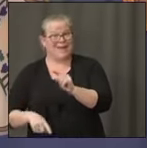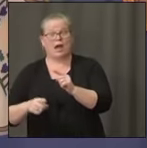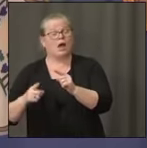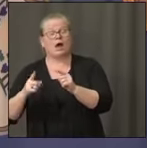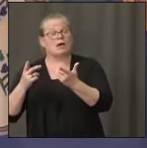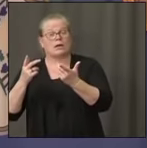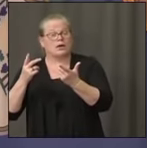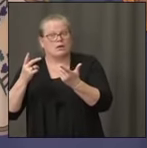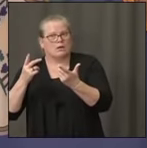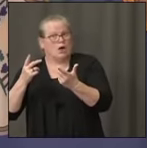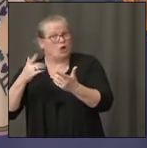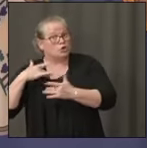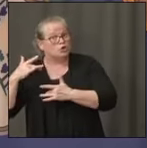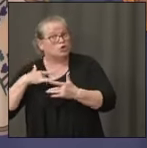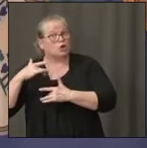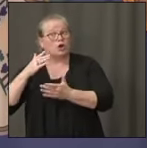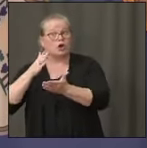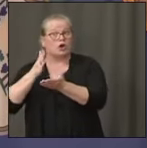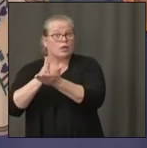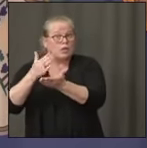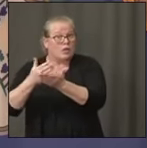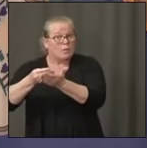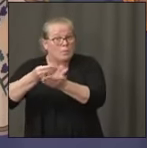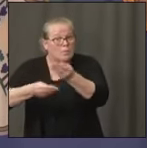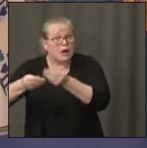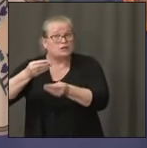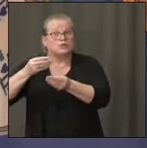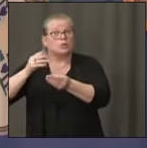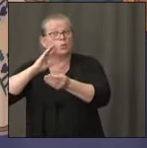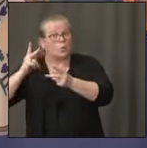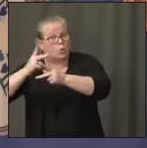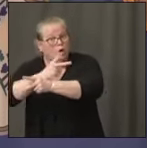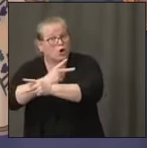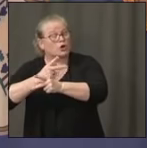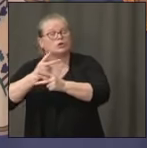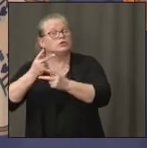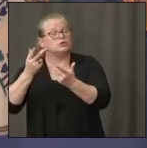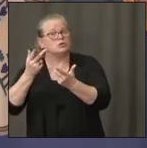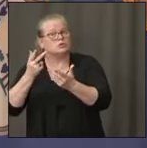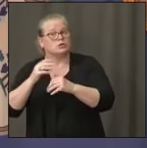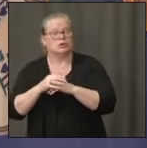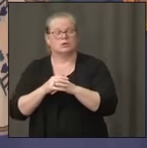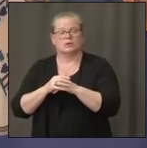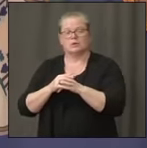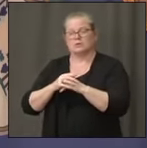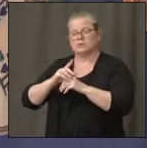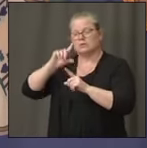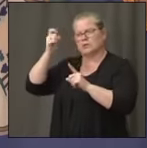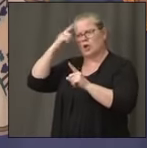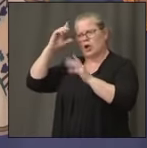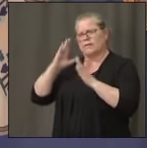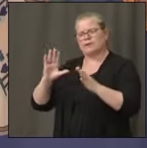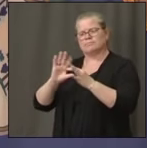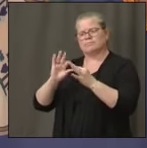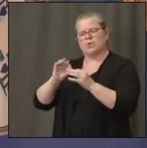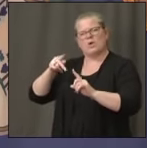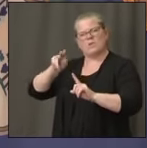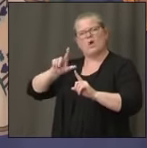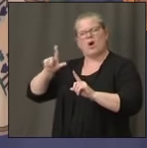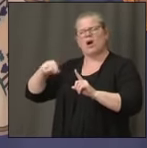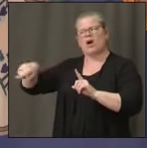Well, Paul Mounds is leading the discussion with the legislative leadership, Republicans and Democrats alike. I think there's a general